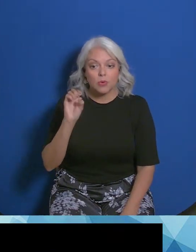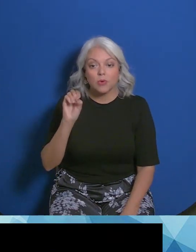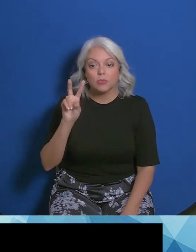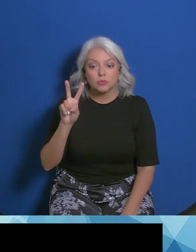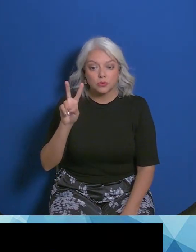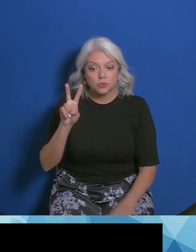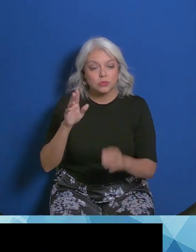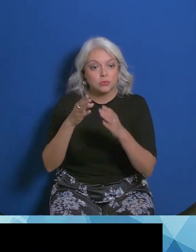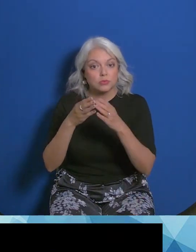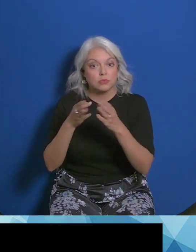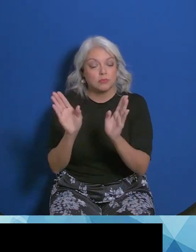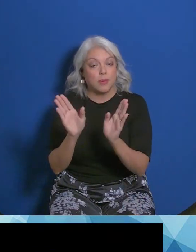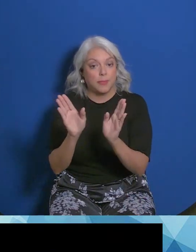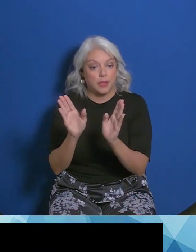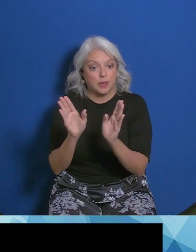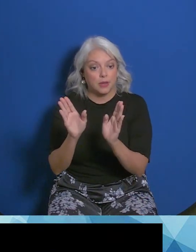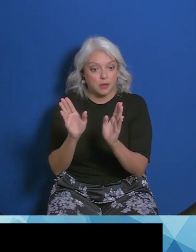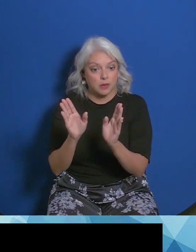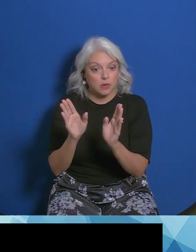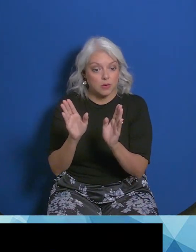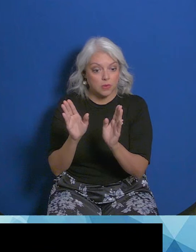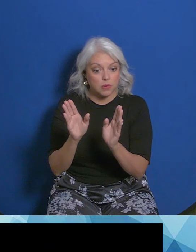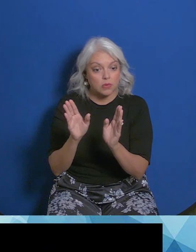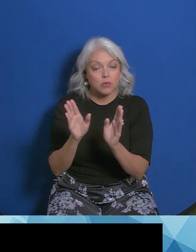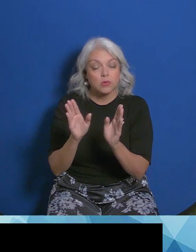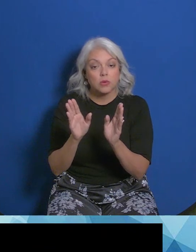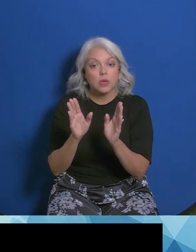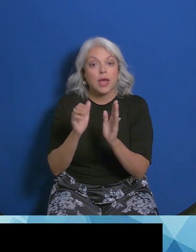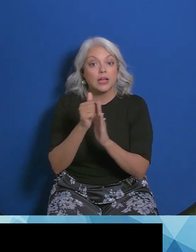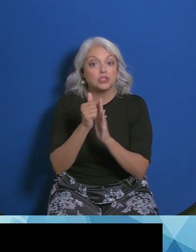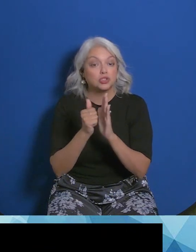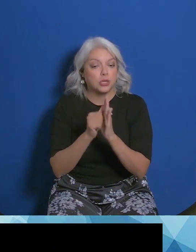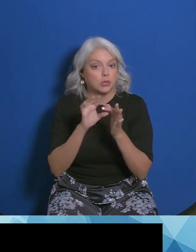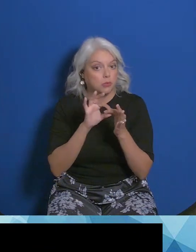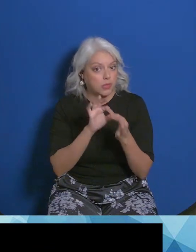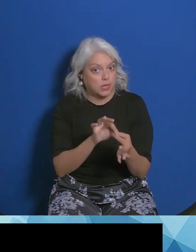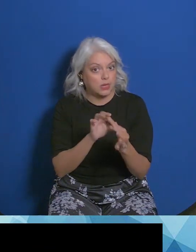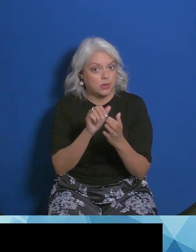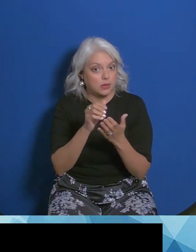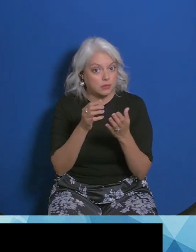1.02, call to the public, no problem. Call to the public for agendized items.